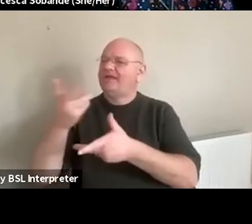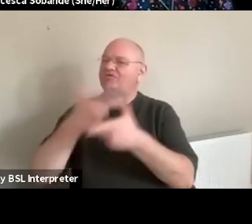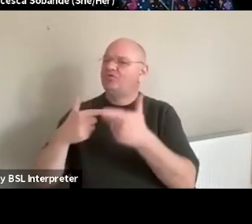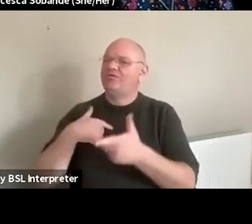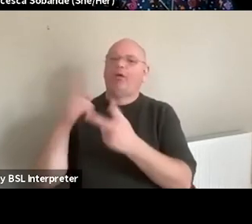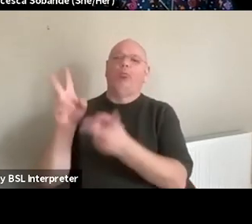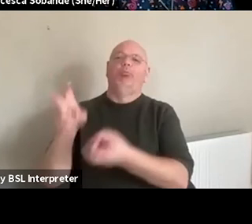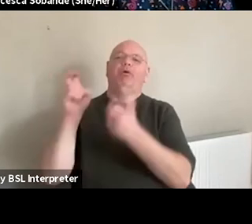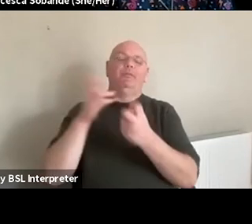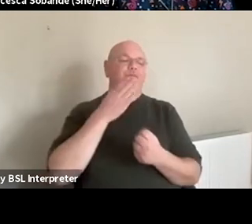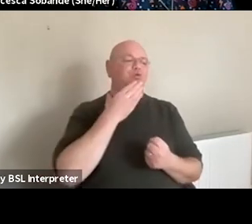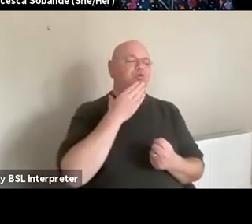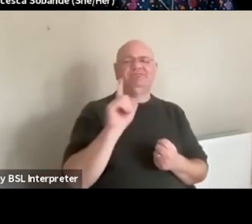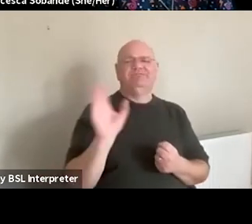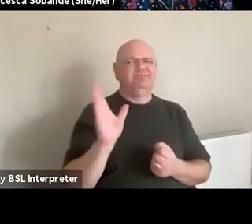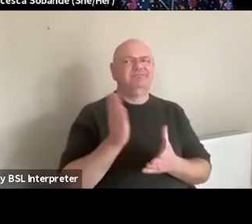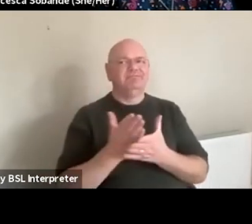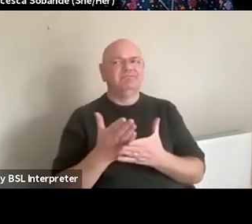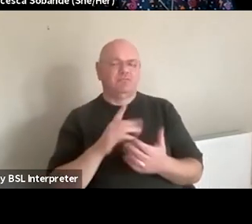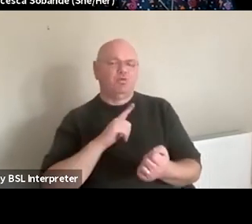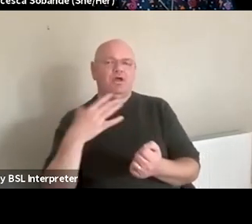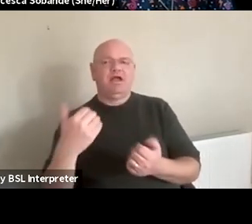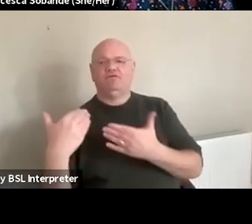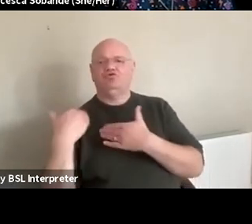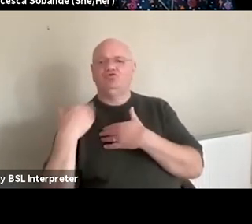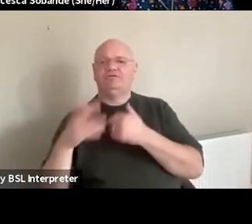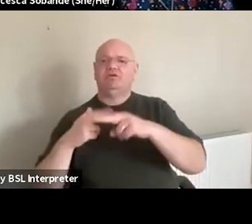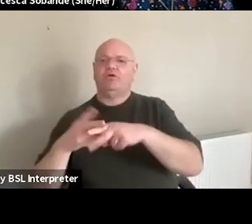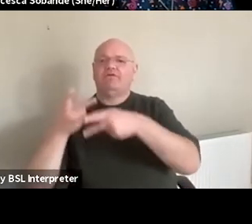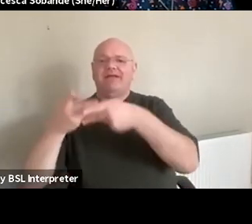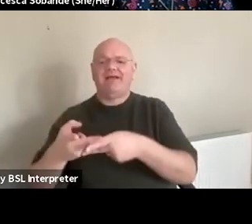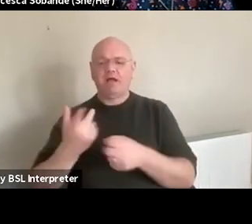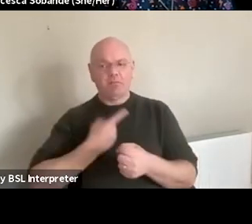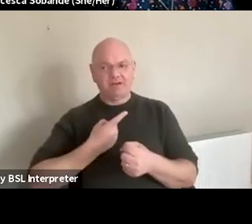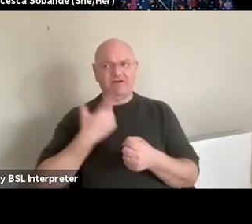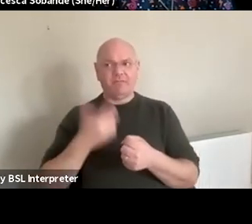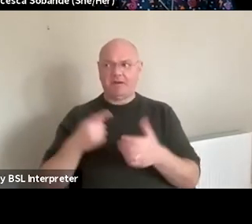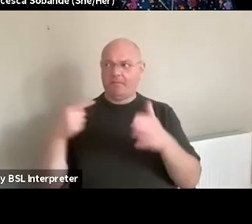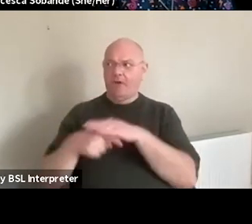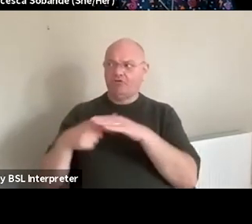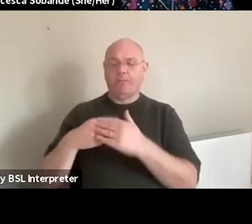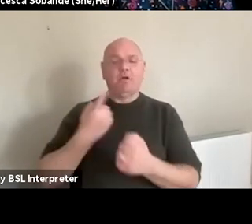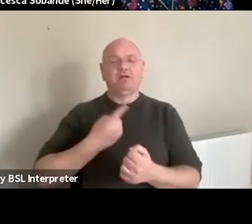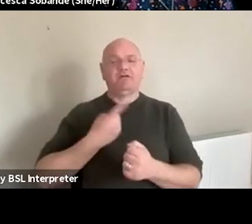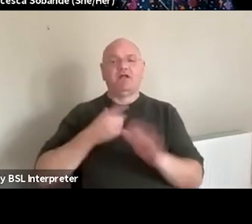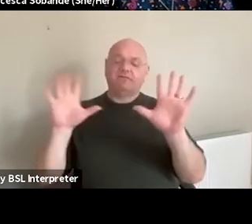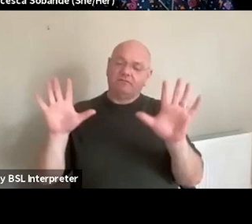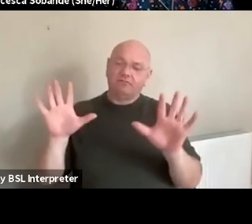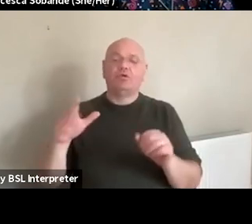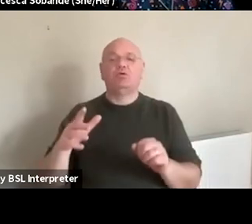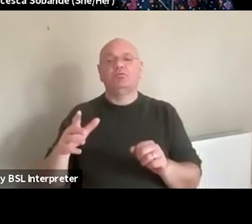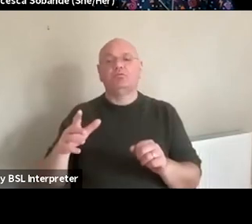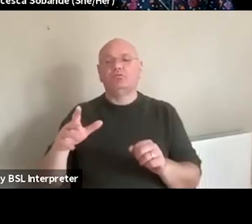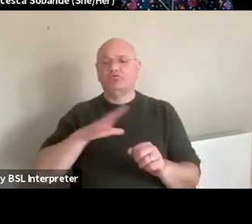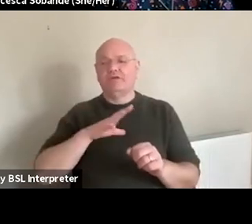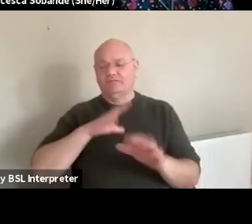care towards them. And myself, as a precarious migrant, I hosted that space. And the reason I'm signposting it is for those